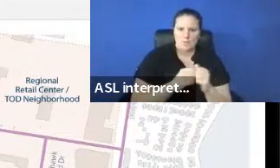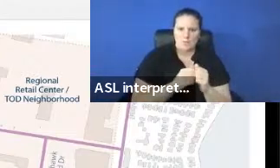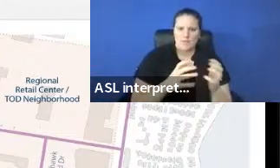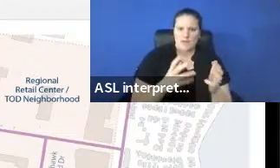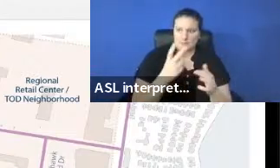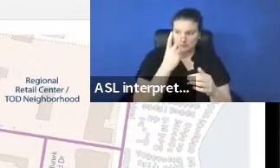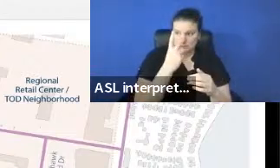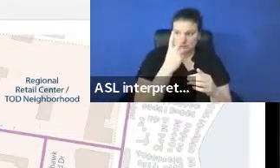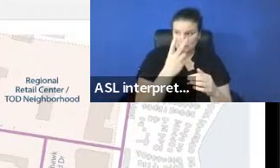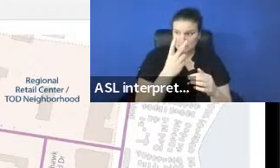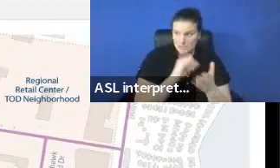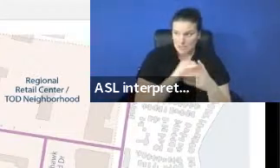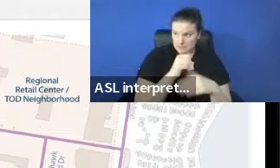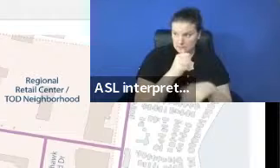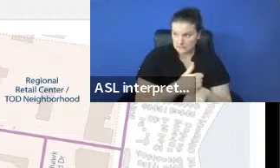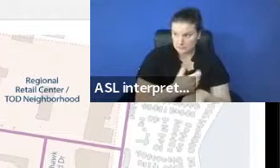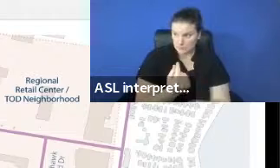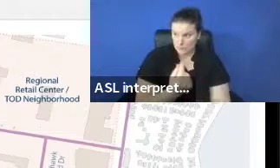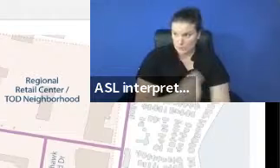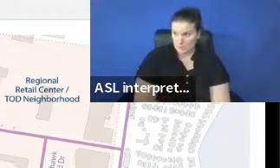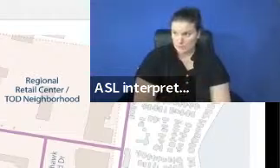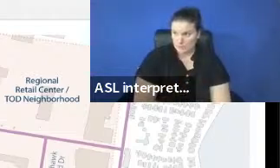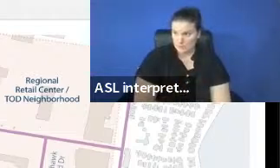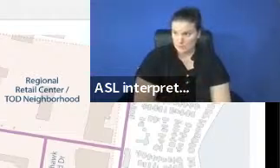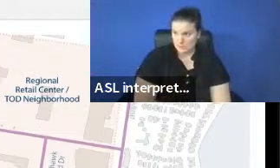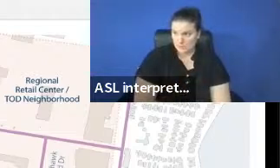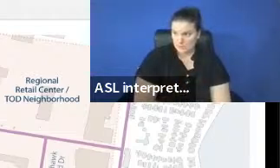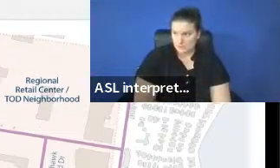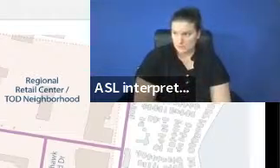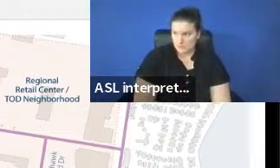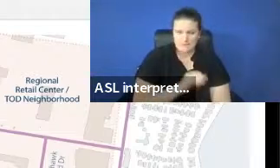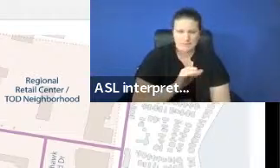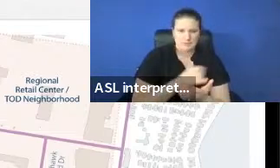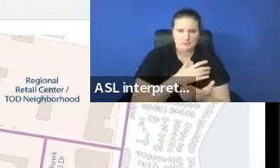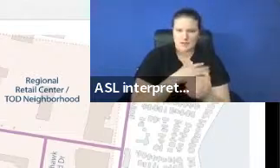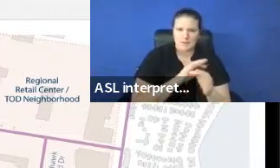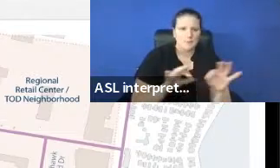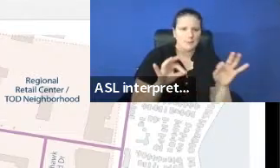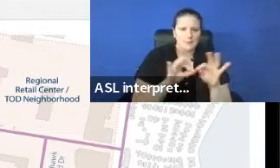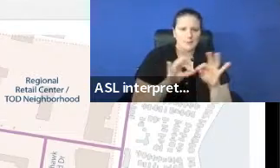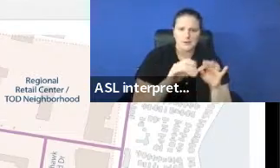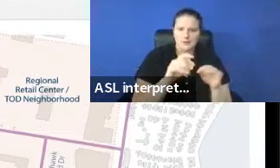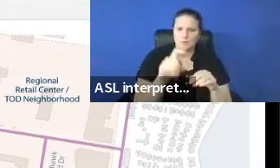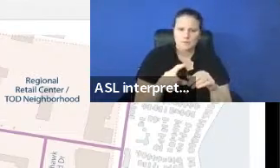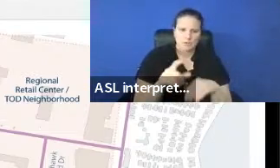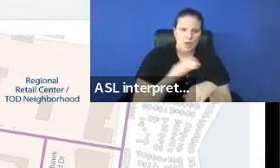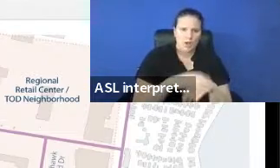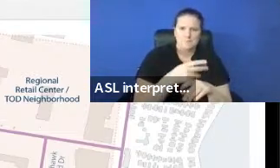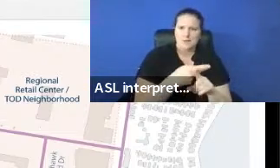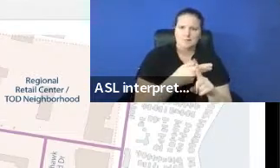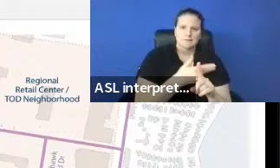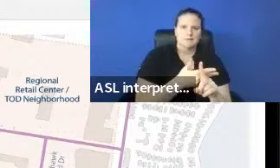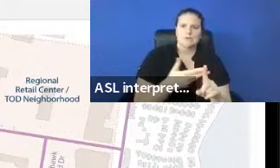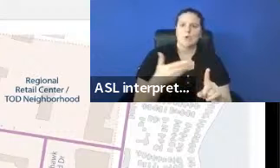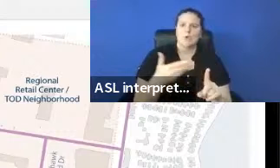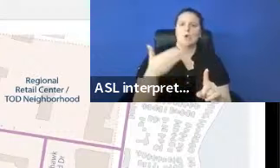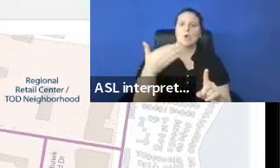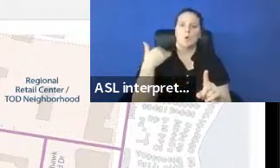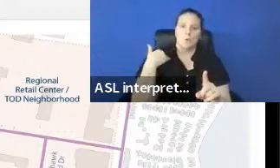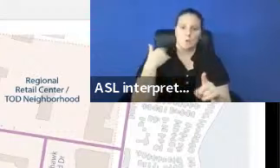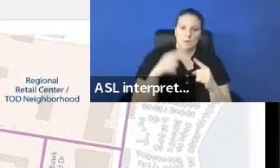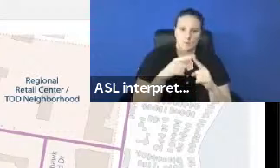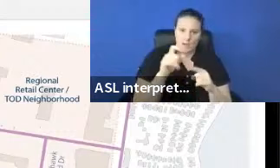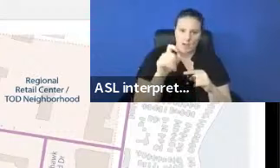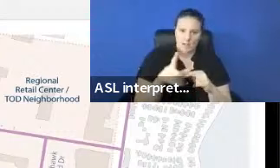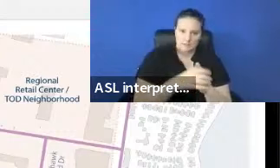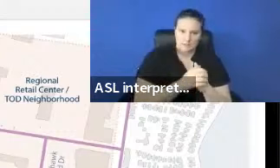the existing. That was my crucial question on the months ago when we asked.